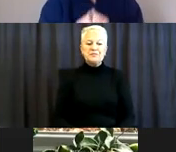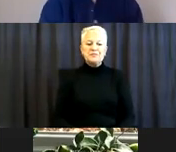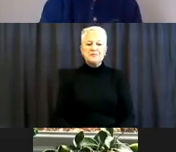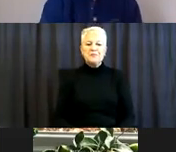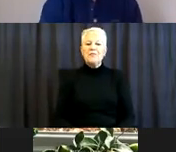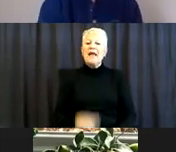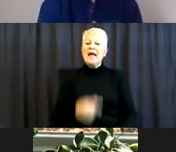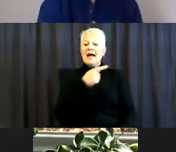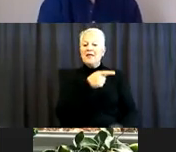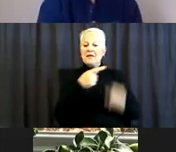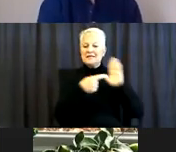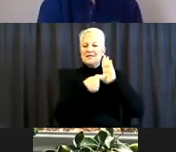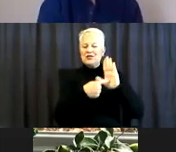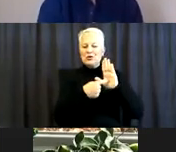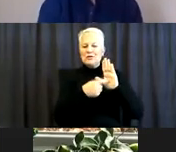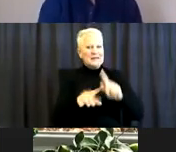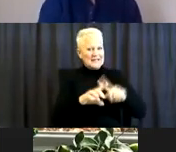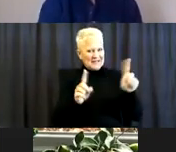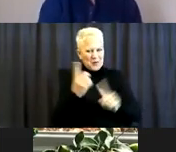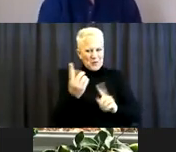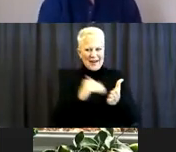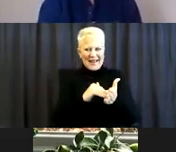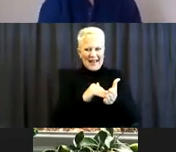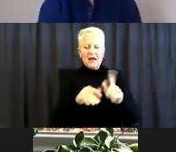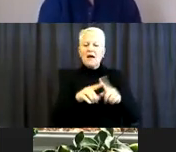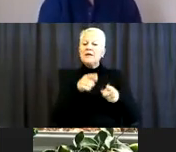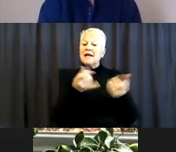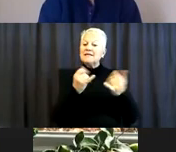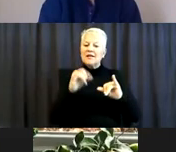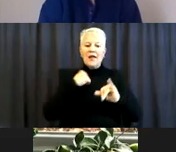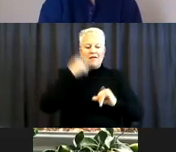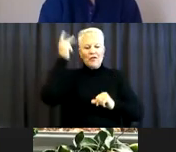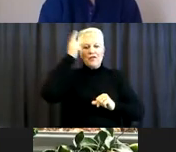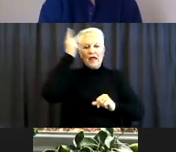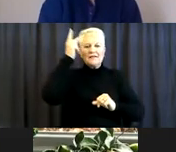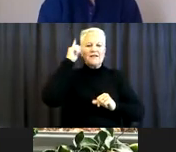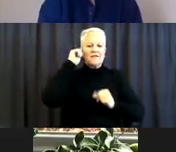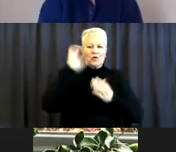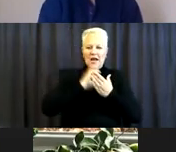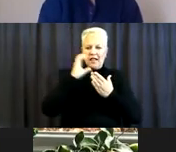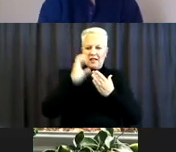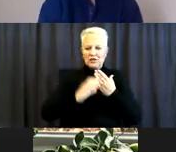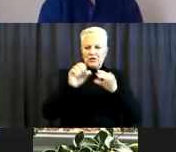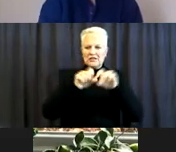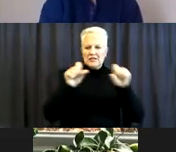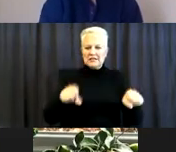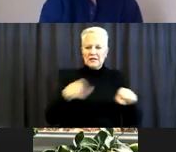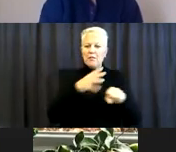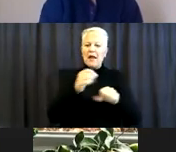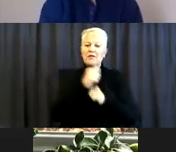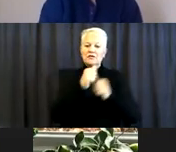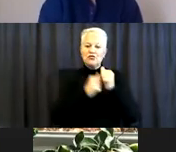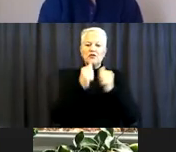This shows, this is a different one again, but it still has the philosophy of a calendar system and the structure of a